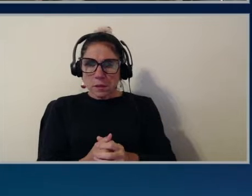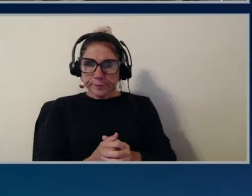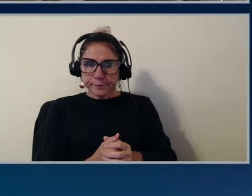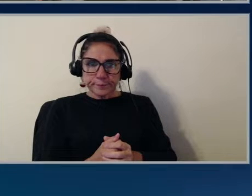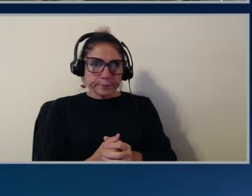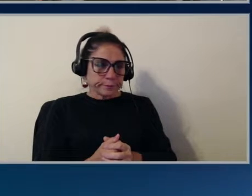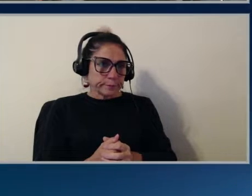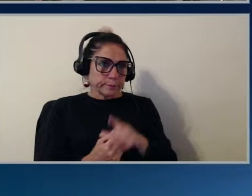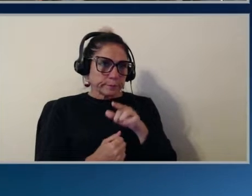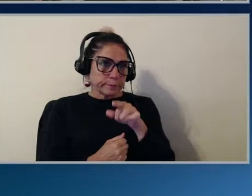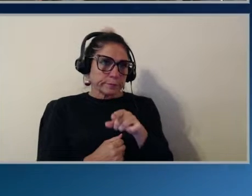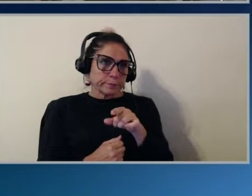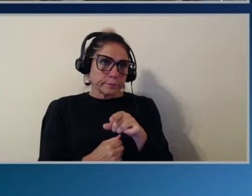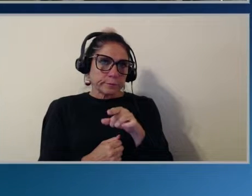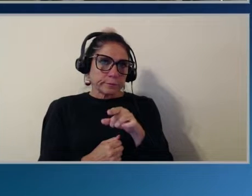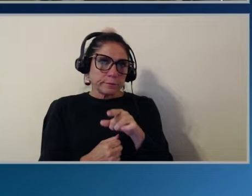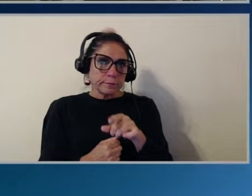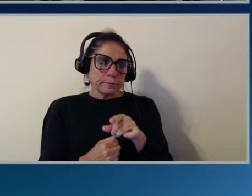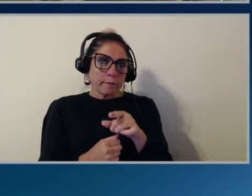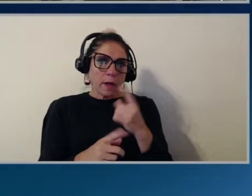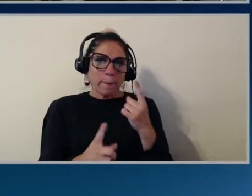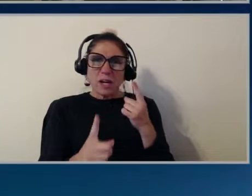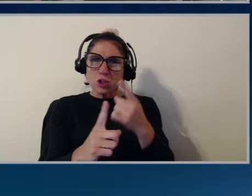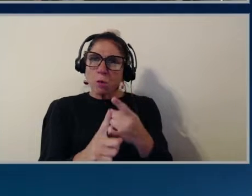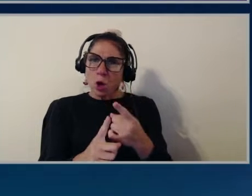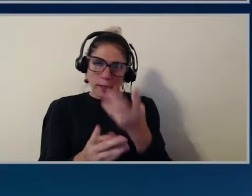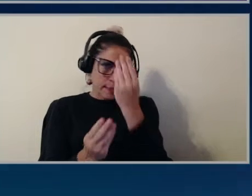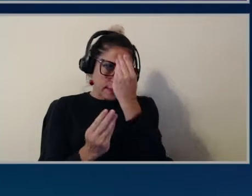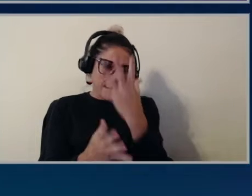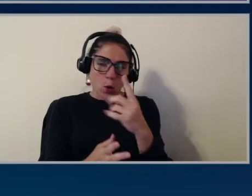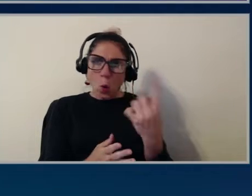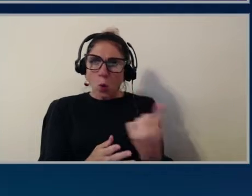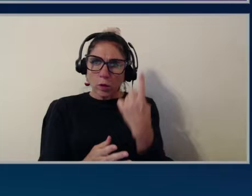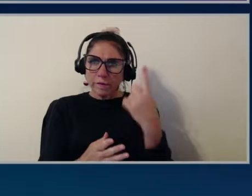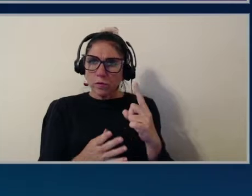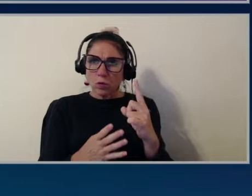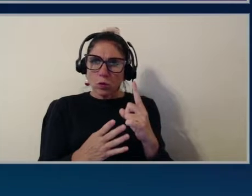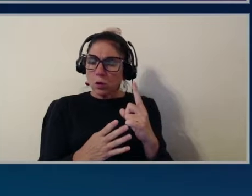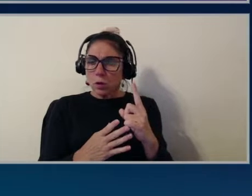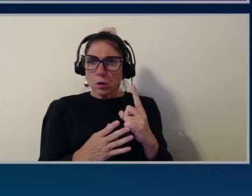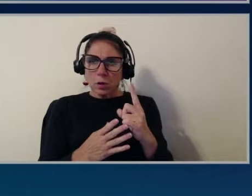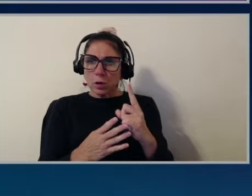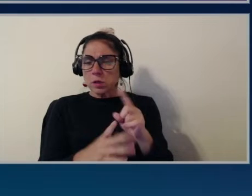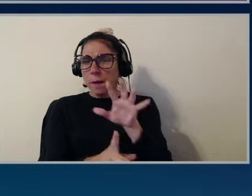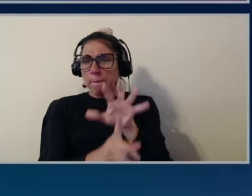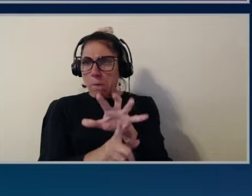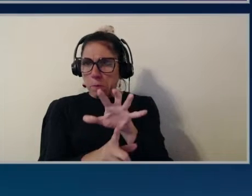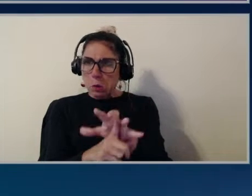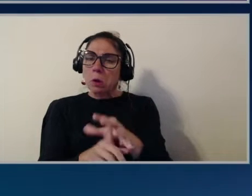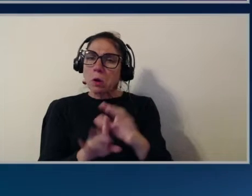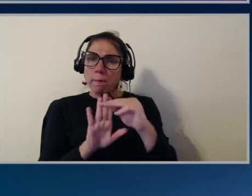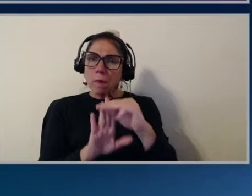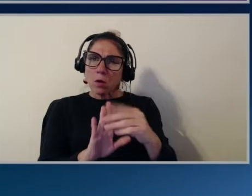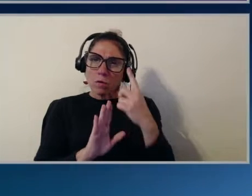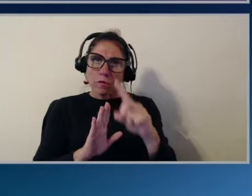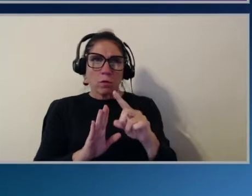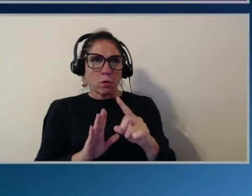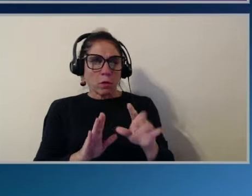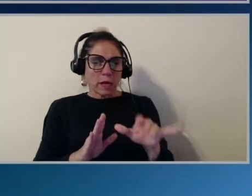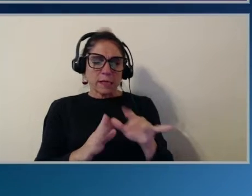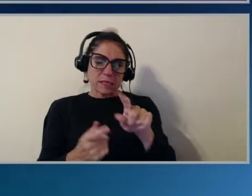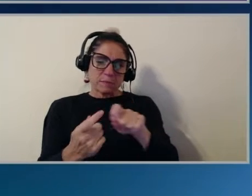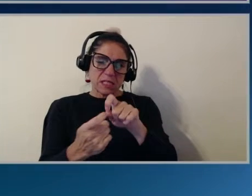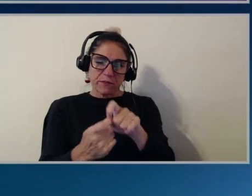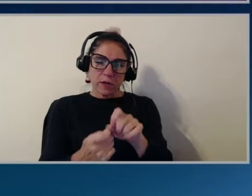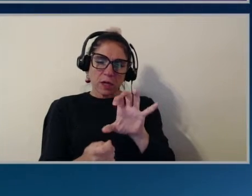so this pre-benchmark data is only for the top popular models. Because for like a custom model, we won't know